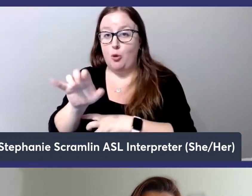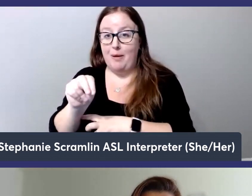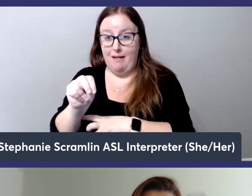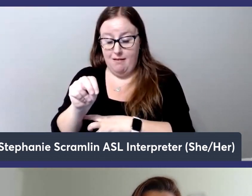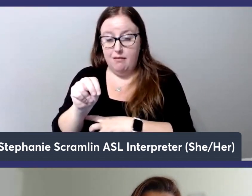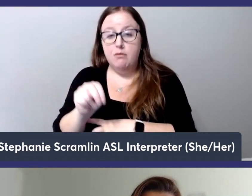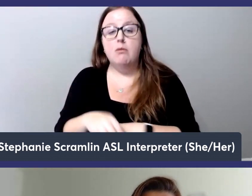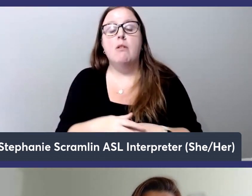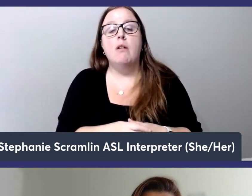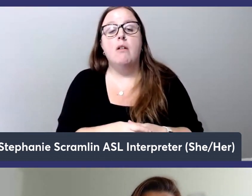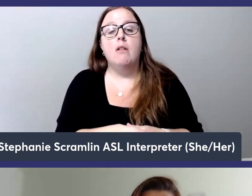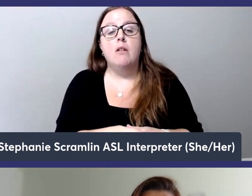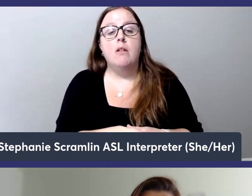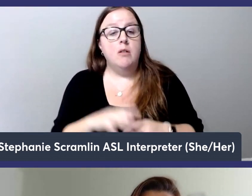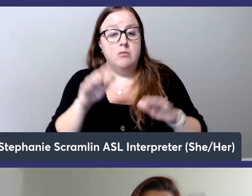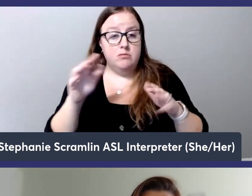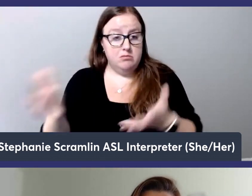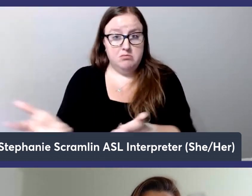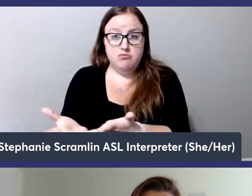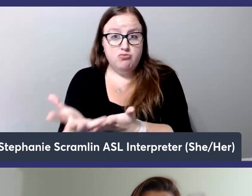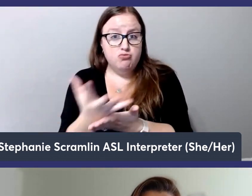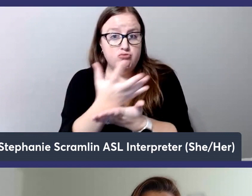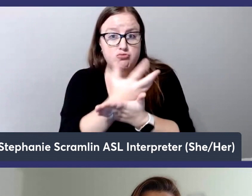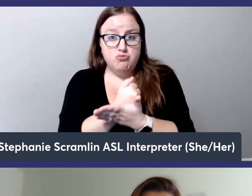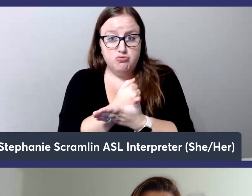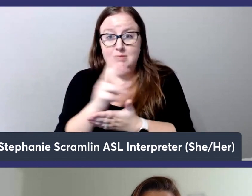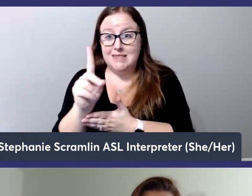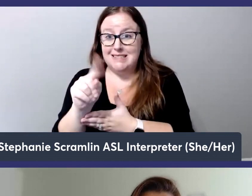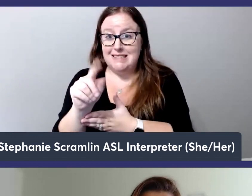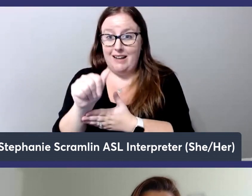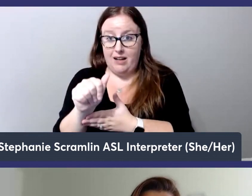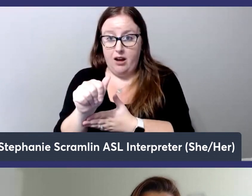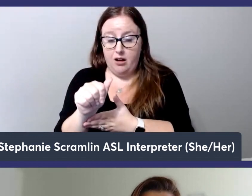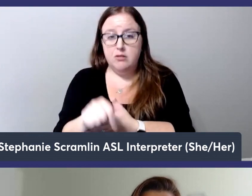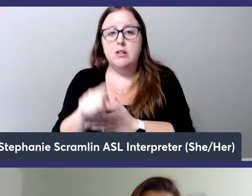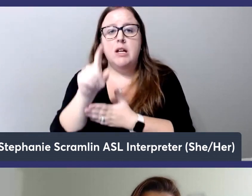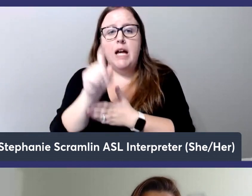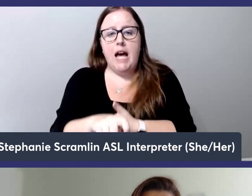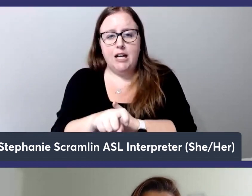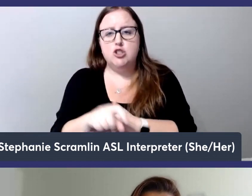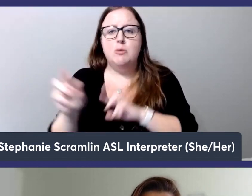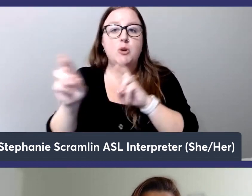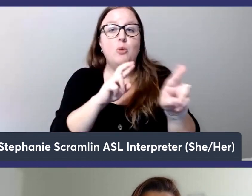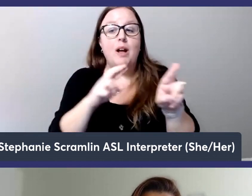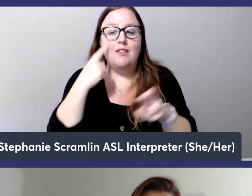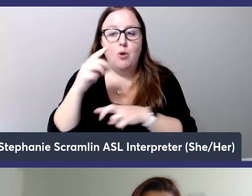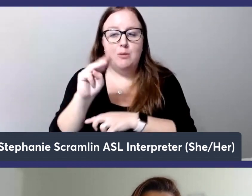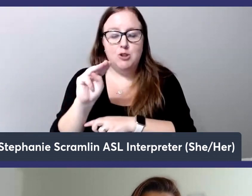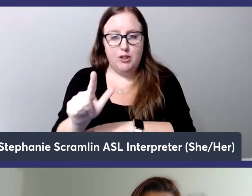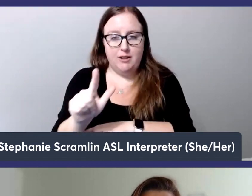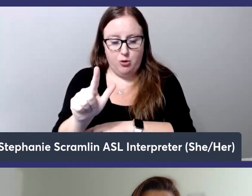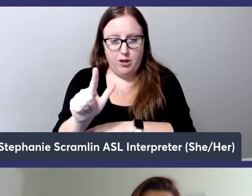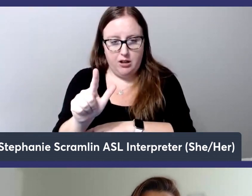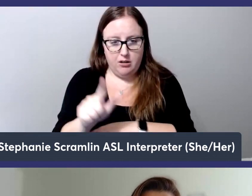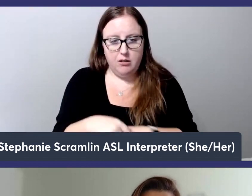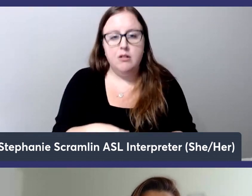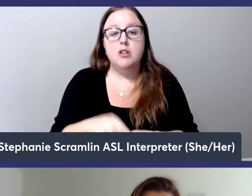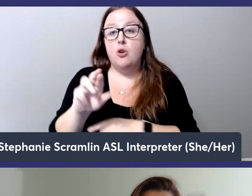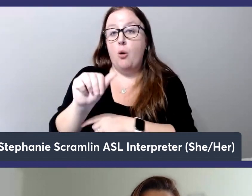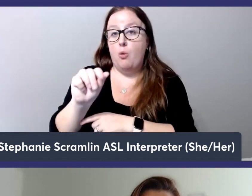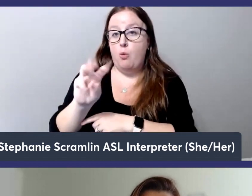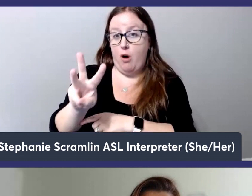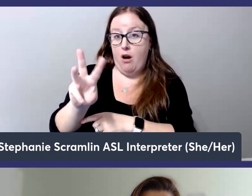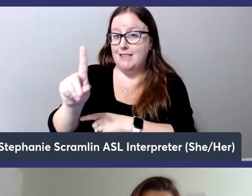all the data. Once they acquire all the data, they have to prepare the data for machine learning. So data in the raw format is